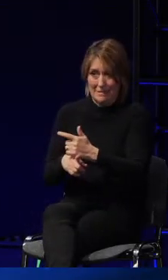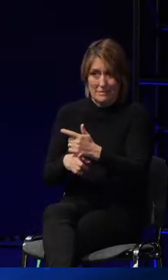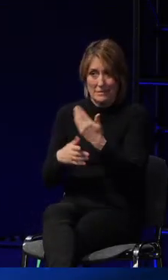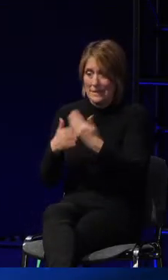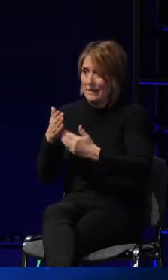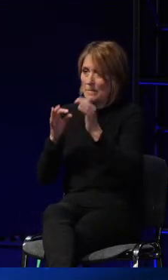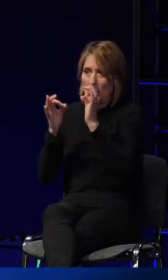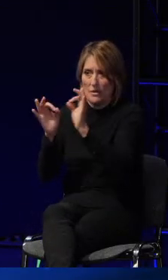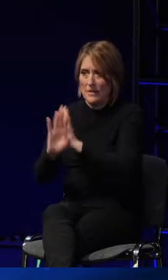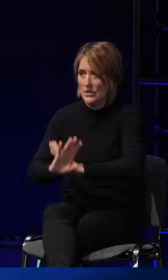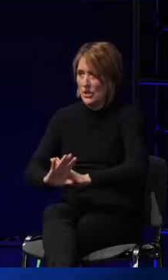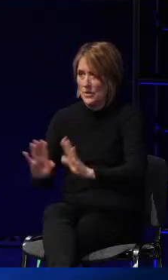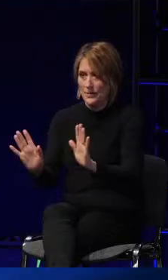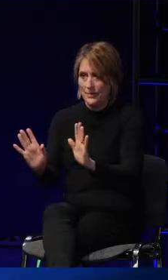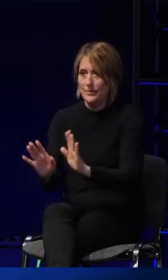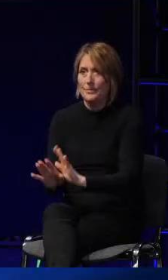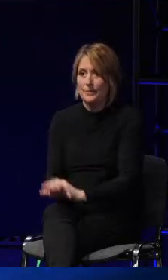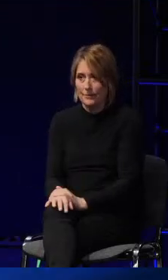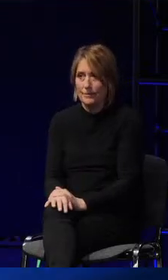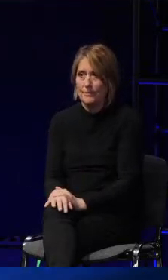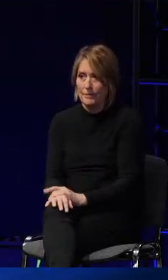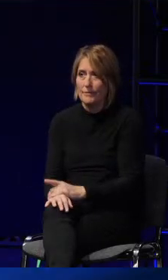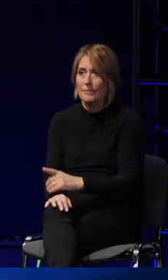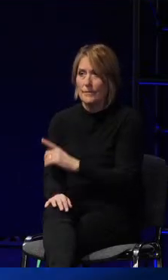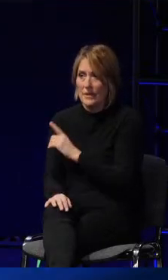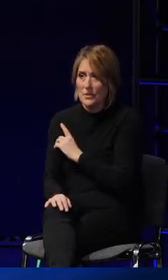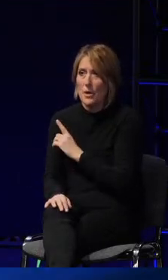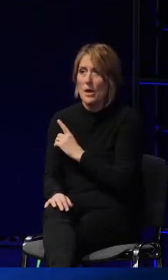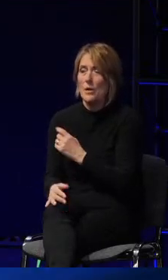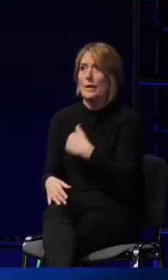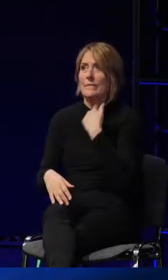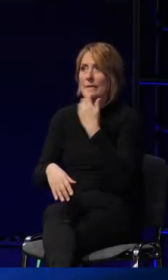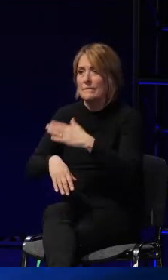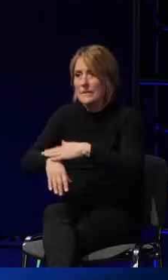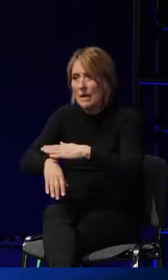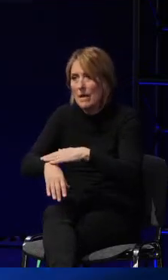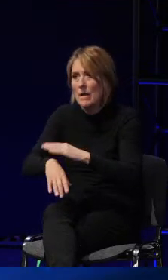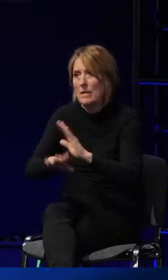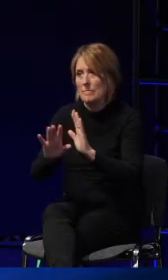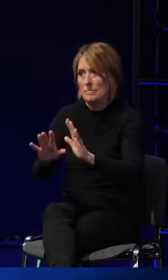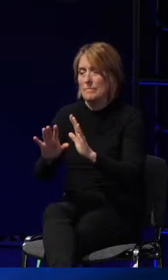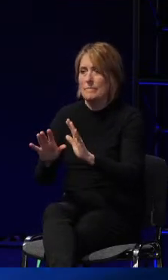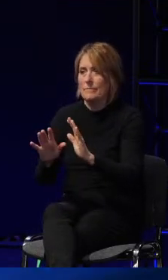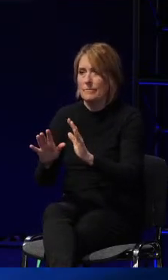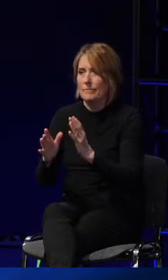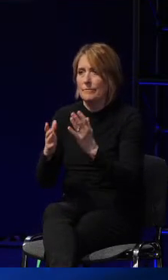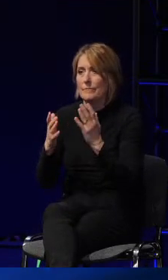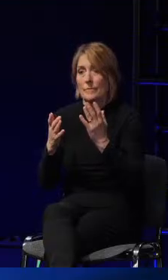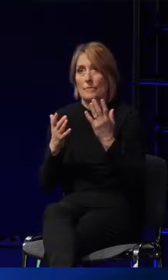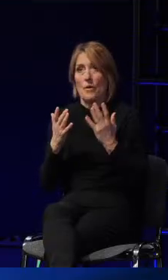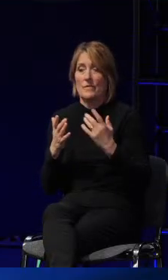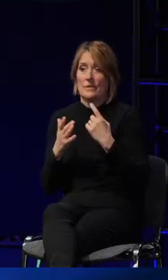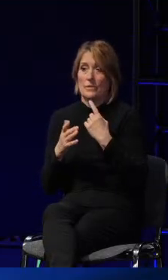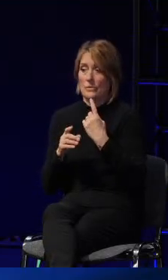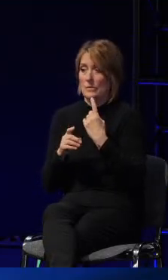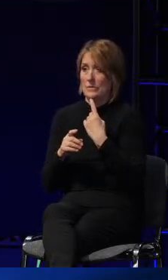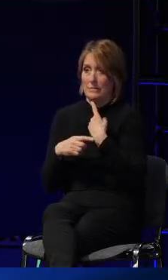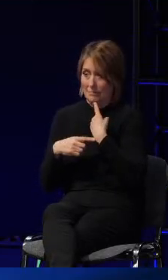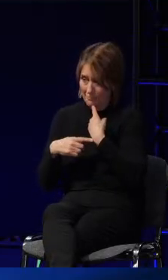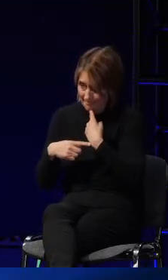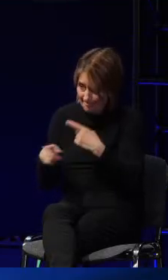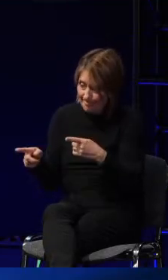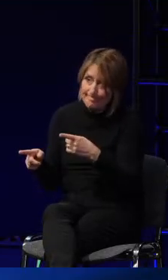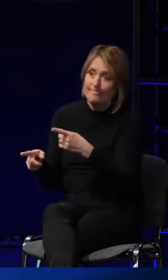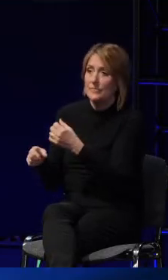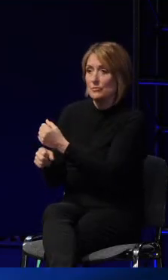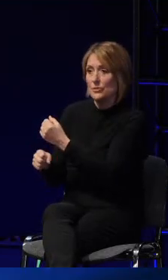grading suite is for, and that's why, we have that time to and I often say to production,